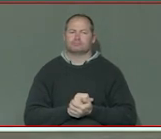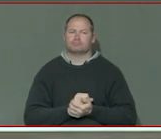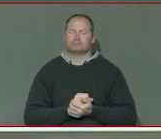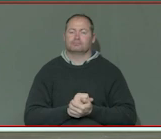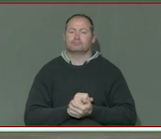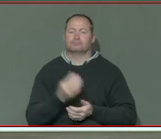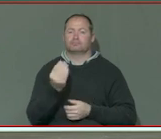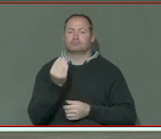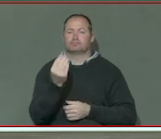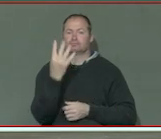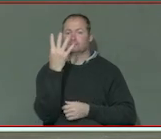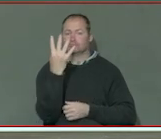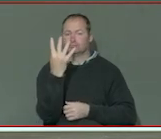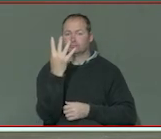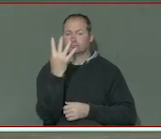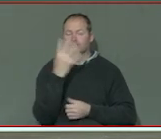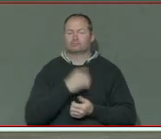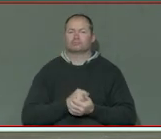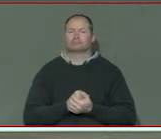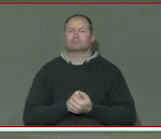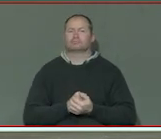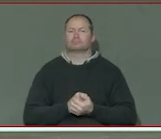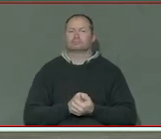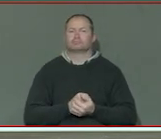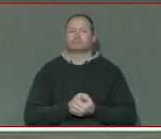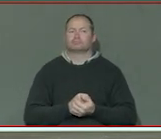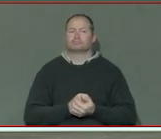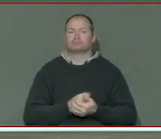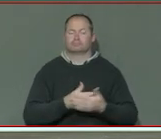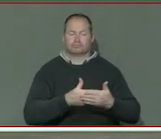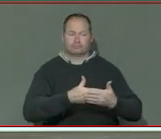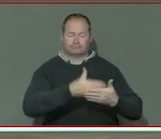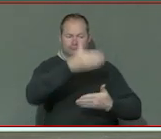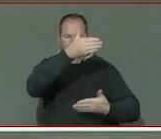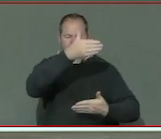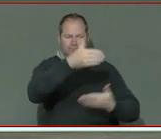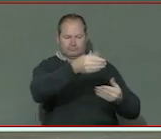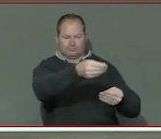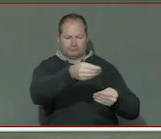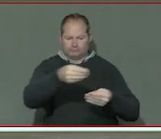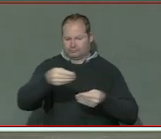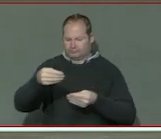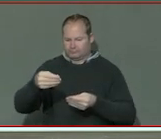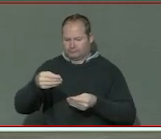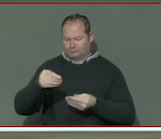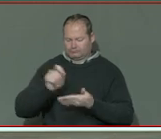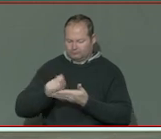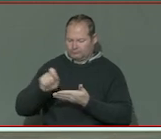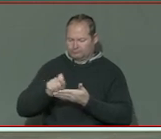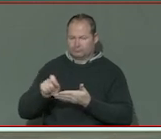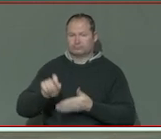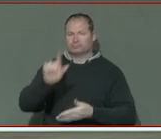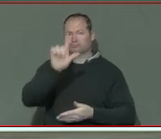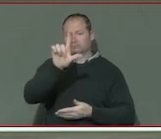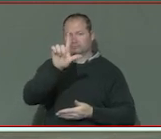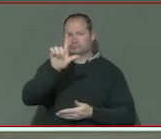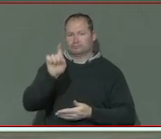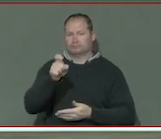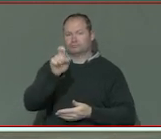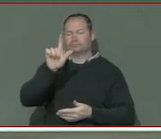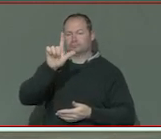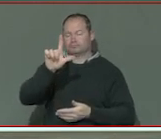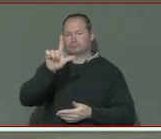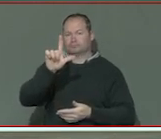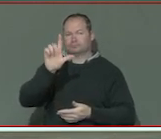Number 4, an invoice received from them was correctly recorded as 7,700 rand by